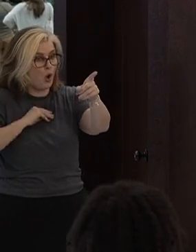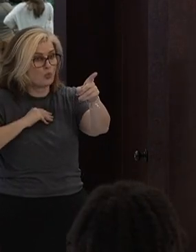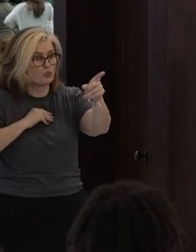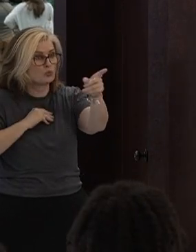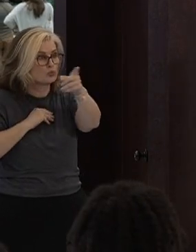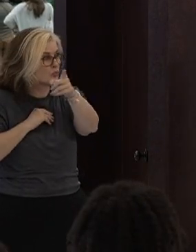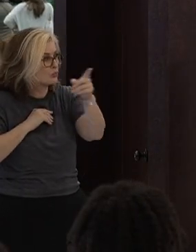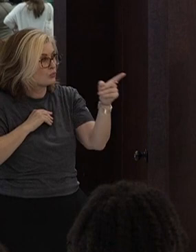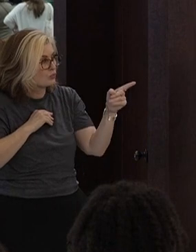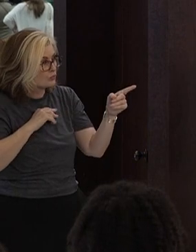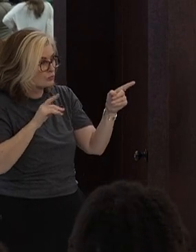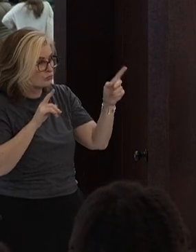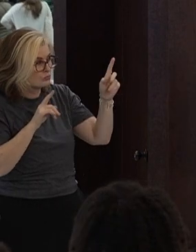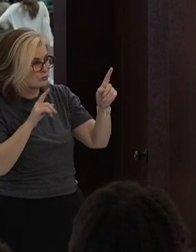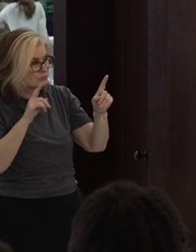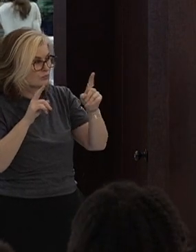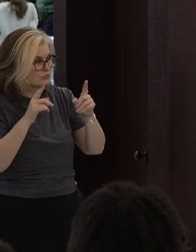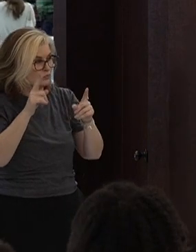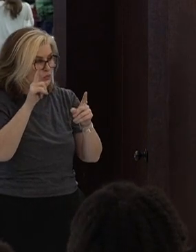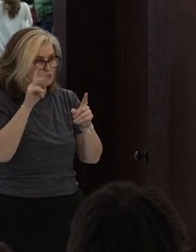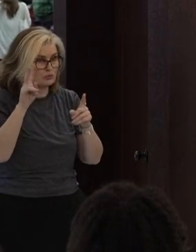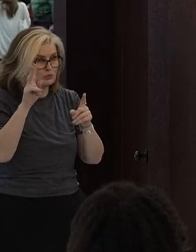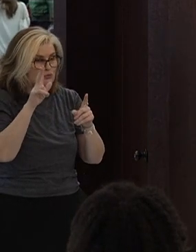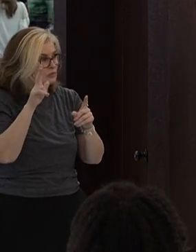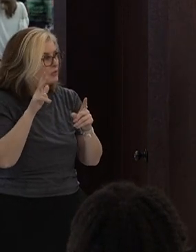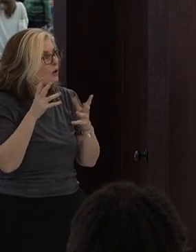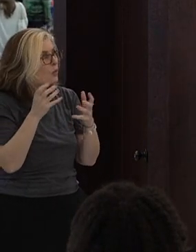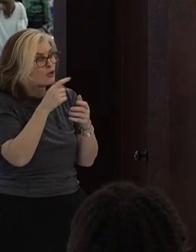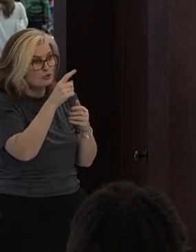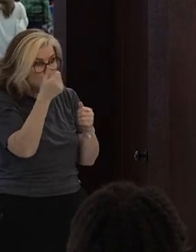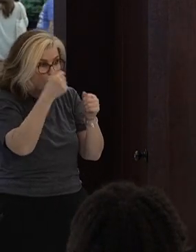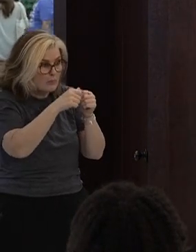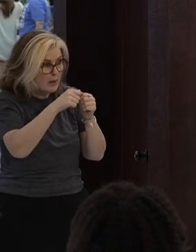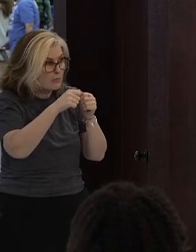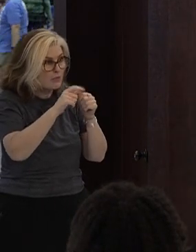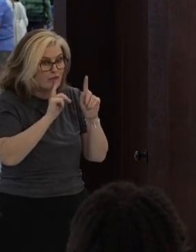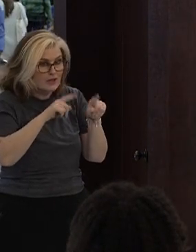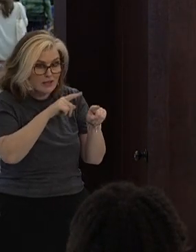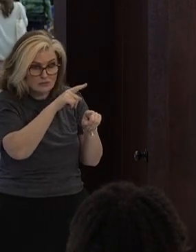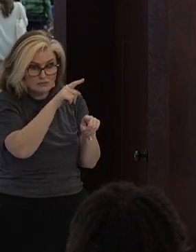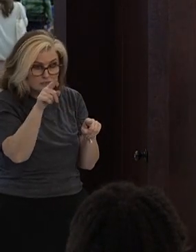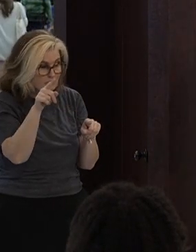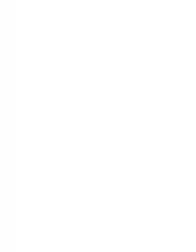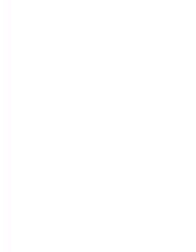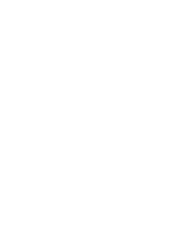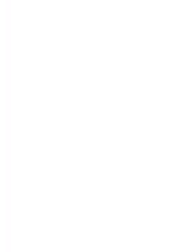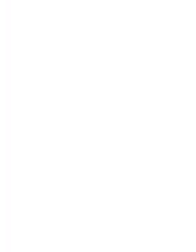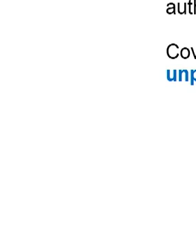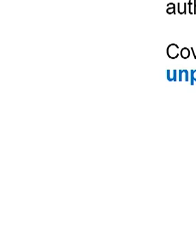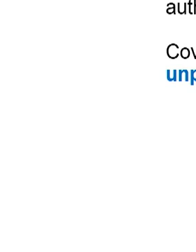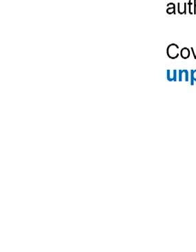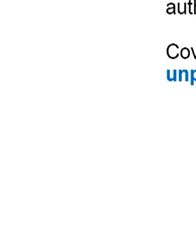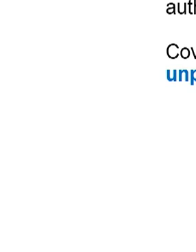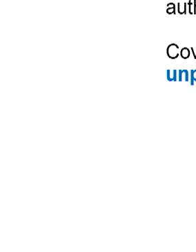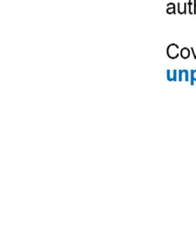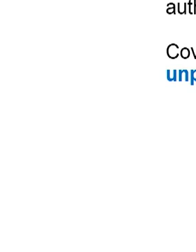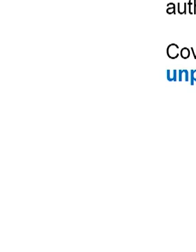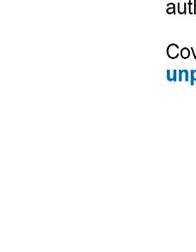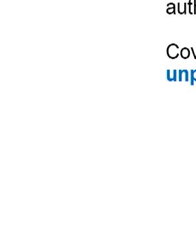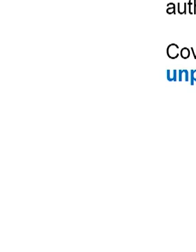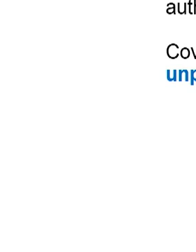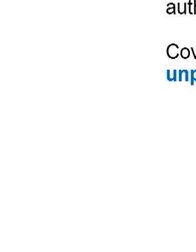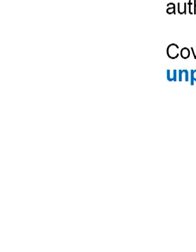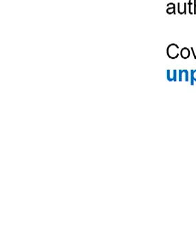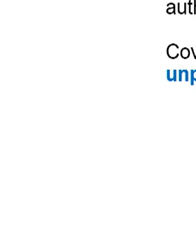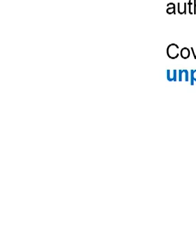copyright. Okay, I see a couple of people. I want you to remember that answer, okay? There are a couple of people who say they own a copyright. What